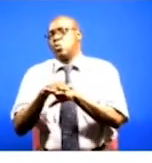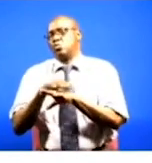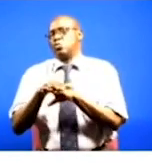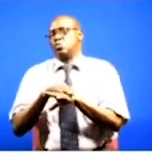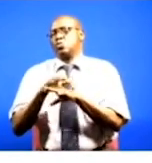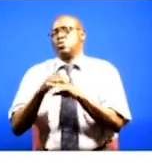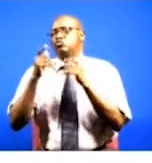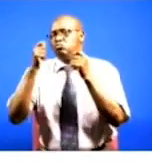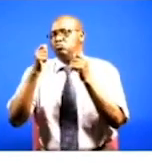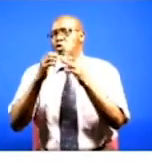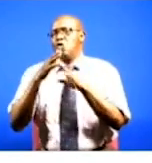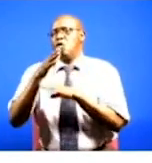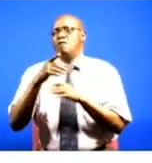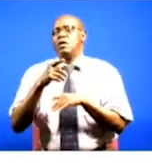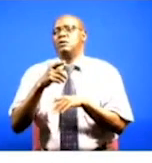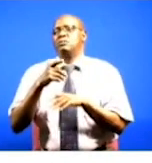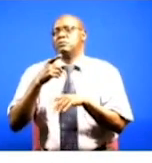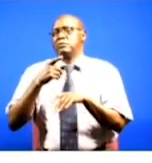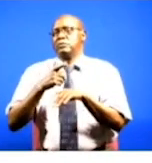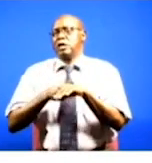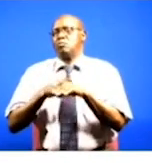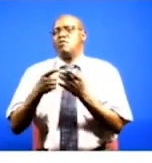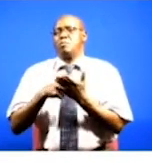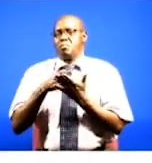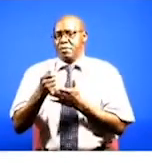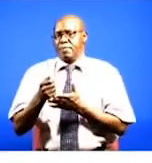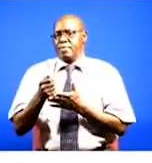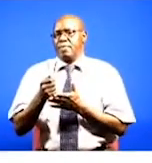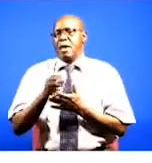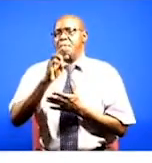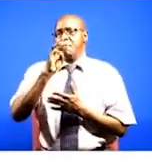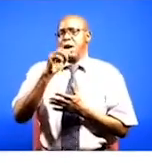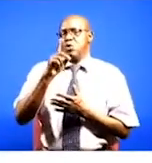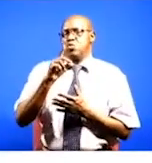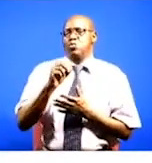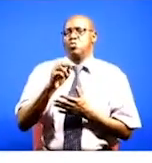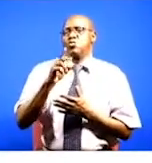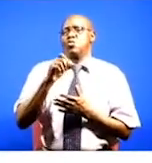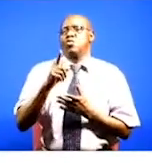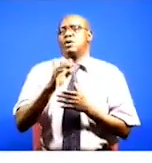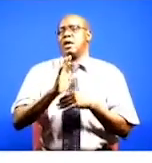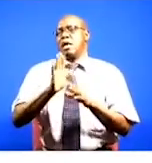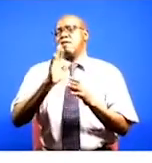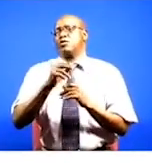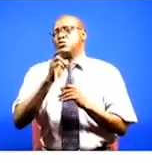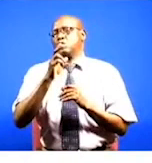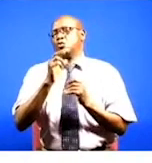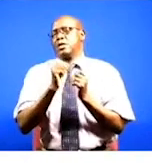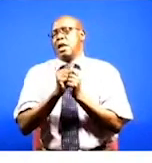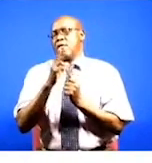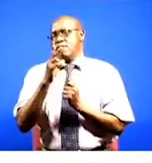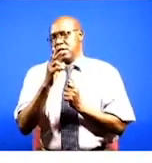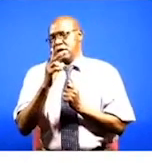pay and a medical plan. Ruto replaces Daniel Manduku, who left KPA in 2020, leaving the position vacant for